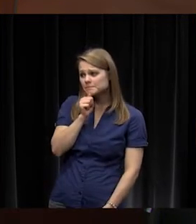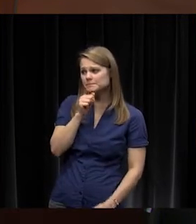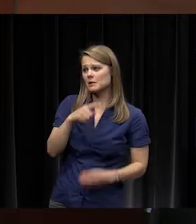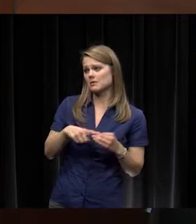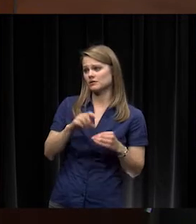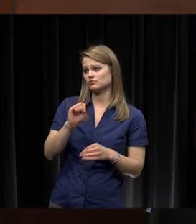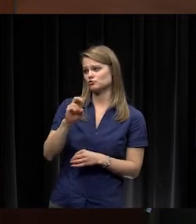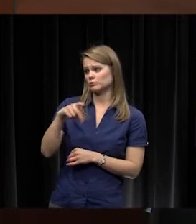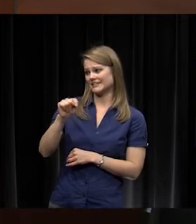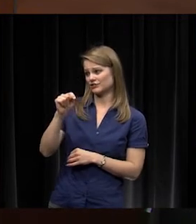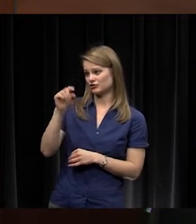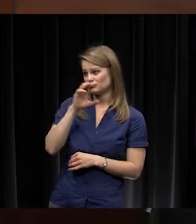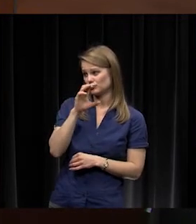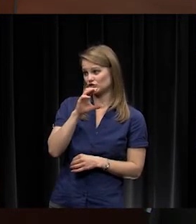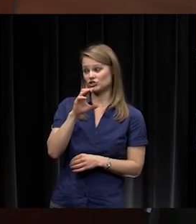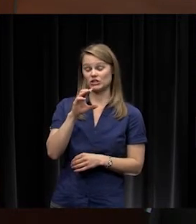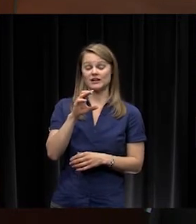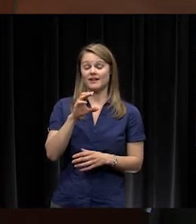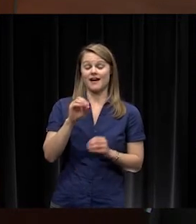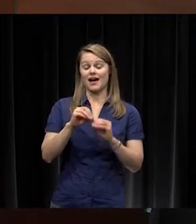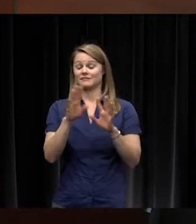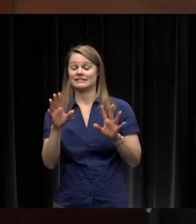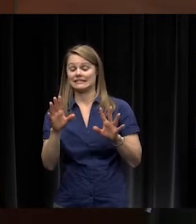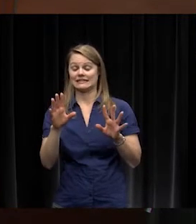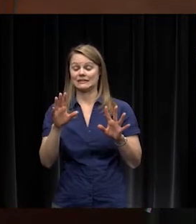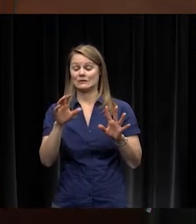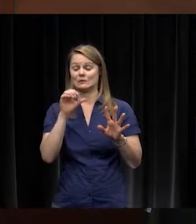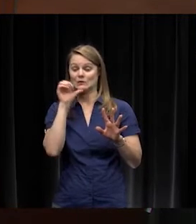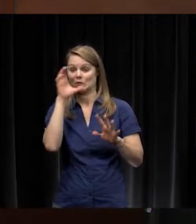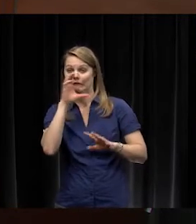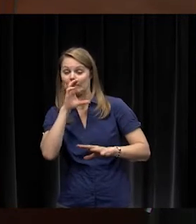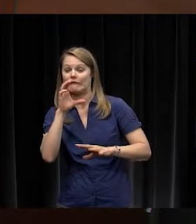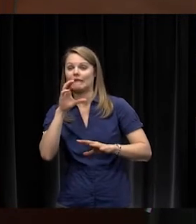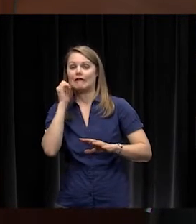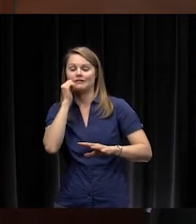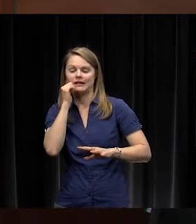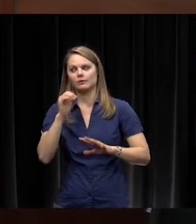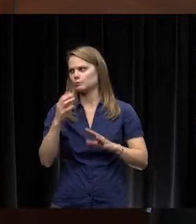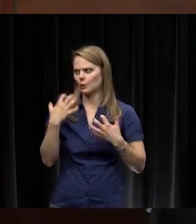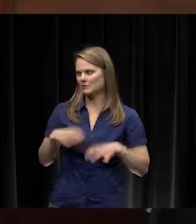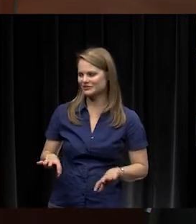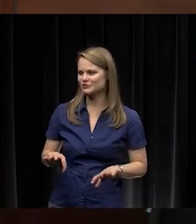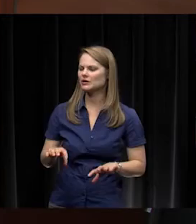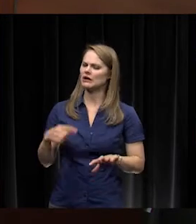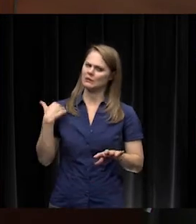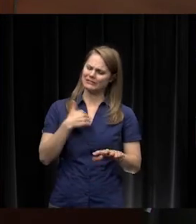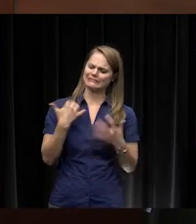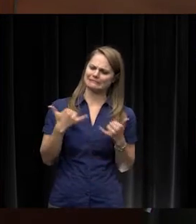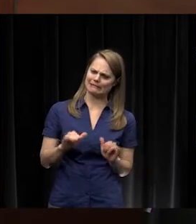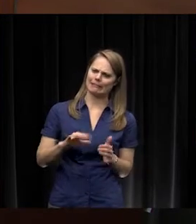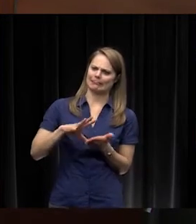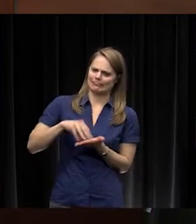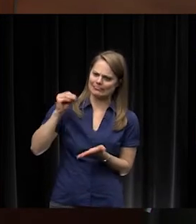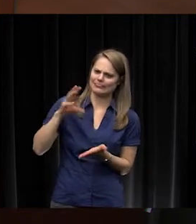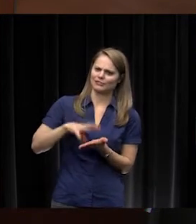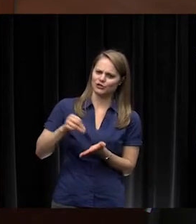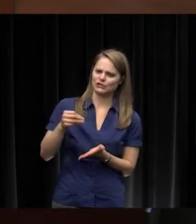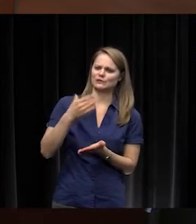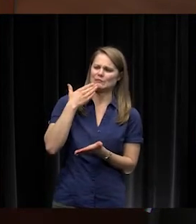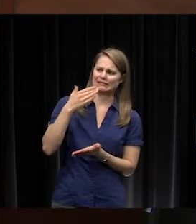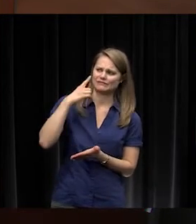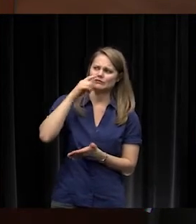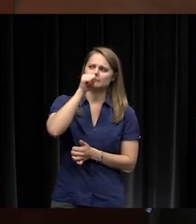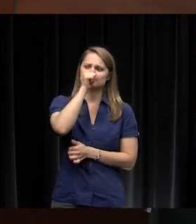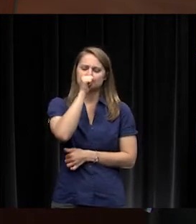obviously we don't do every day. We don't want to do every day. So we're still learning as we're going through this. So I do appreciate the patience of everybody else